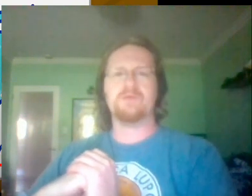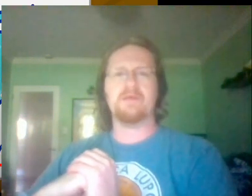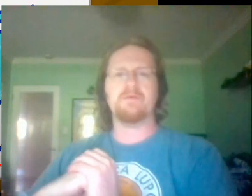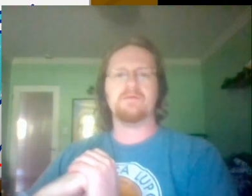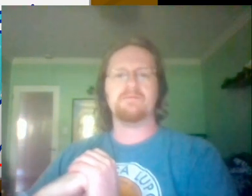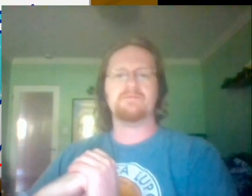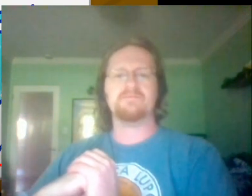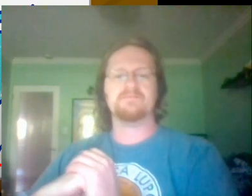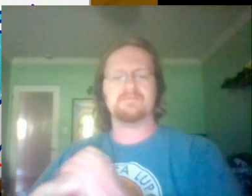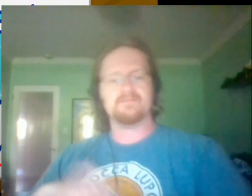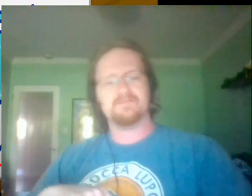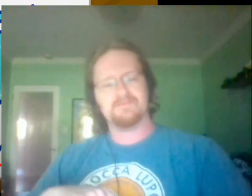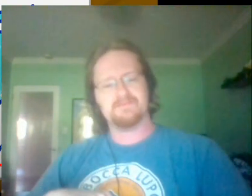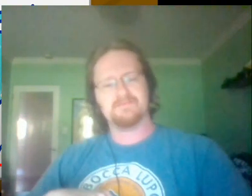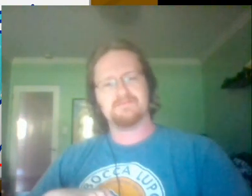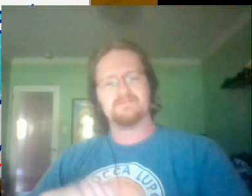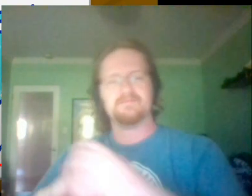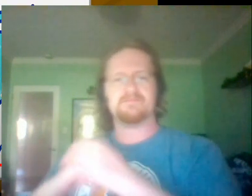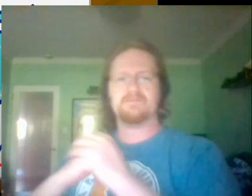newspaper.